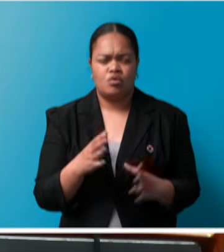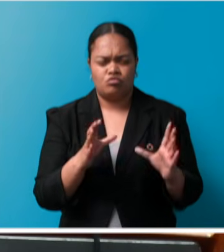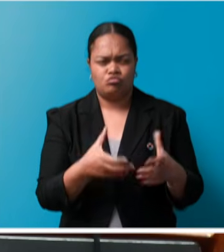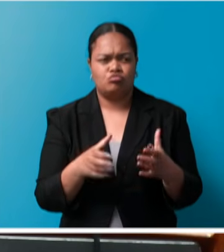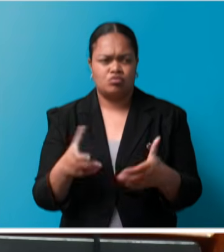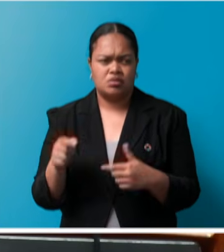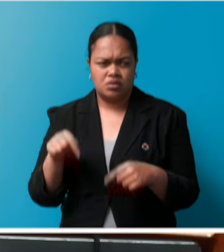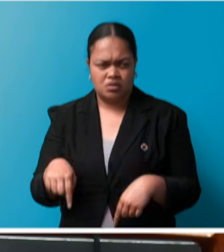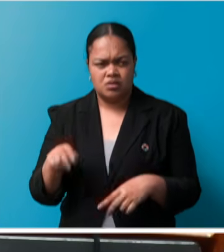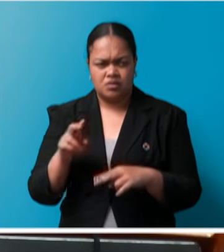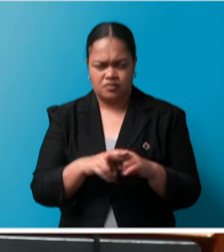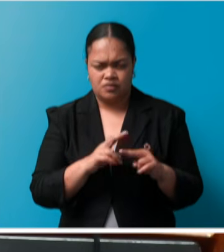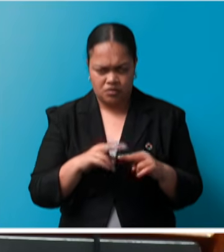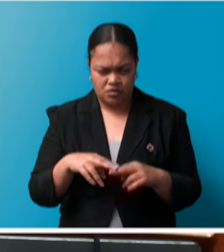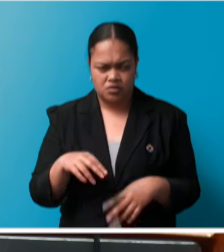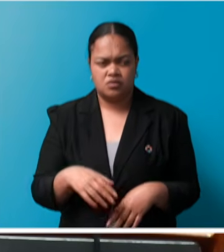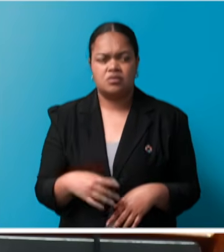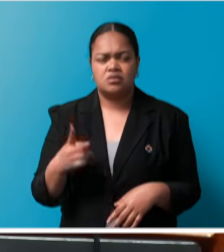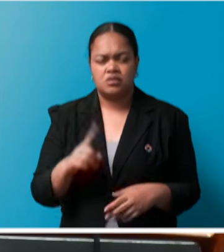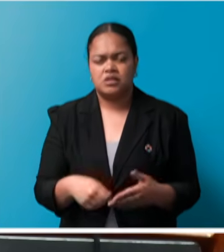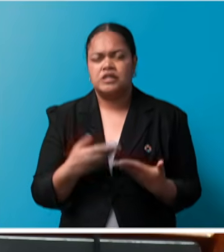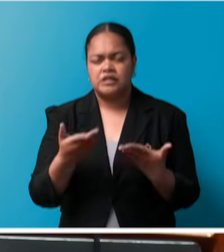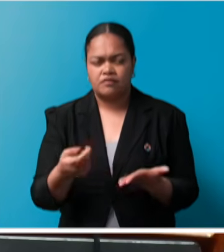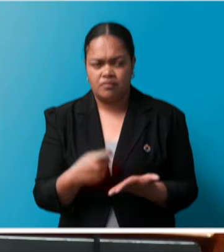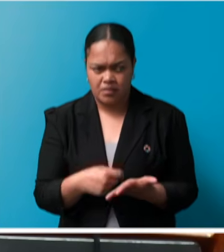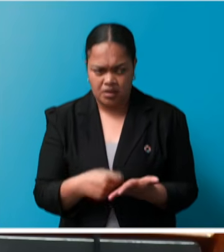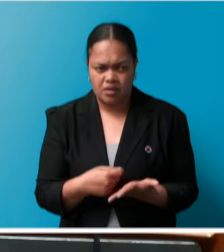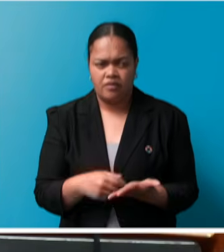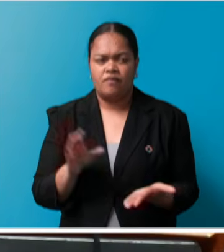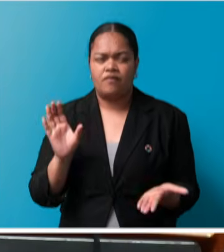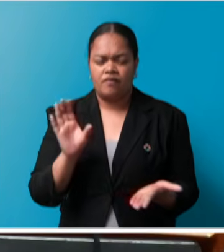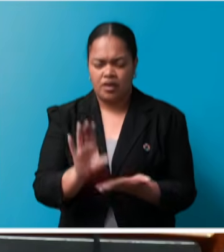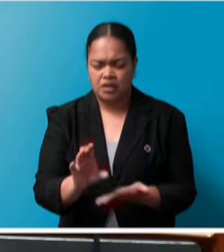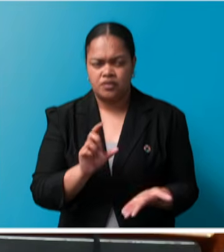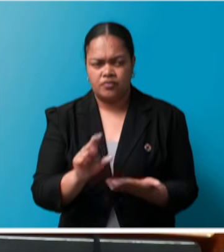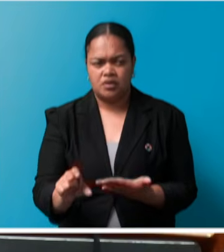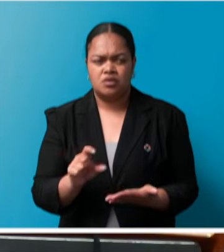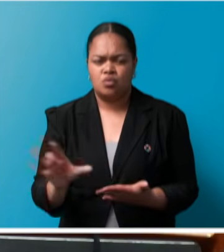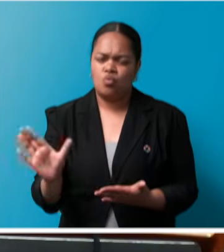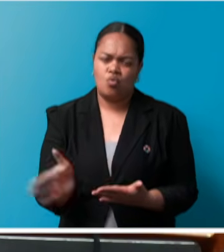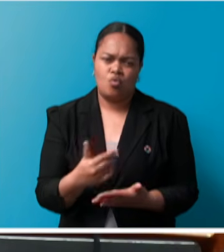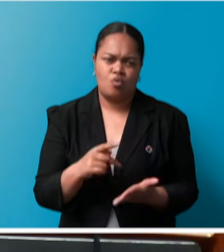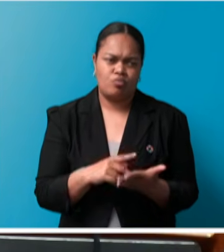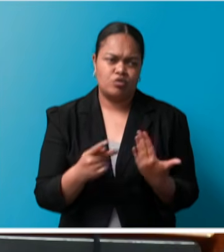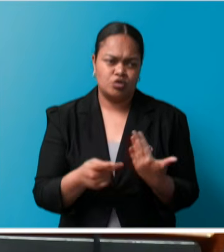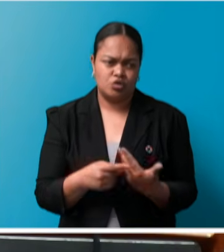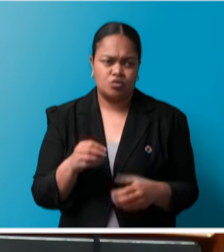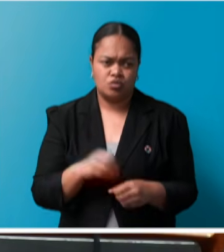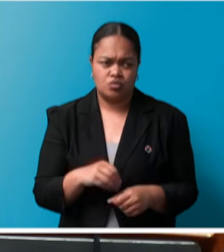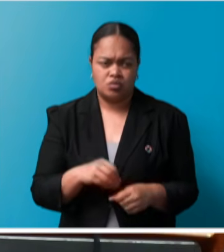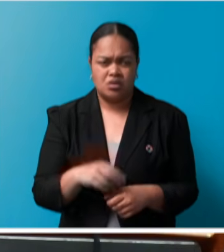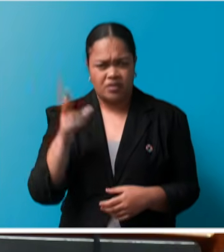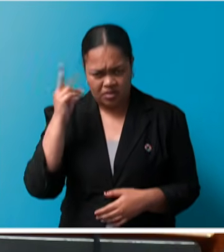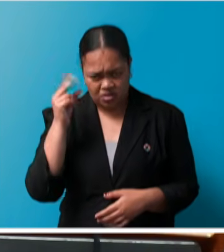this country. We are giving money and funding for all the projects, including to Ethiopians.